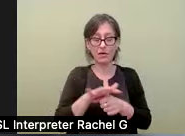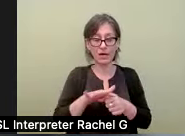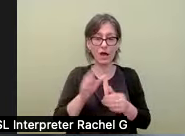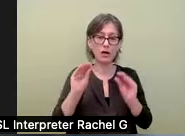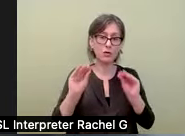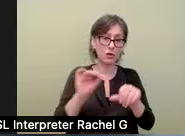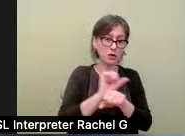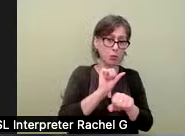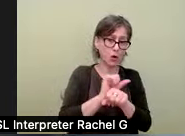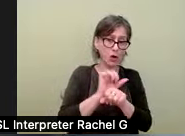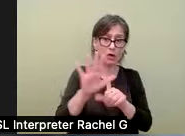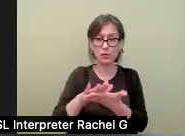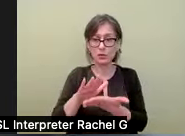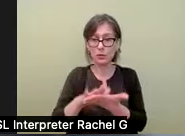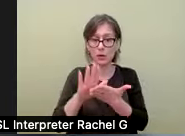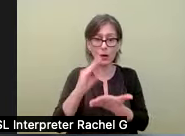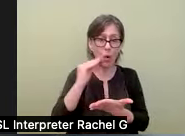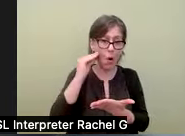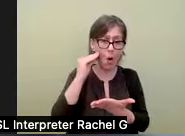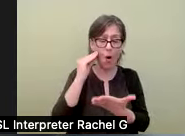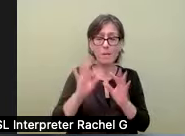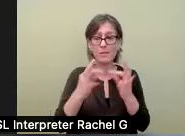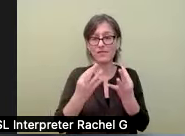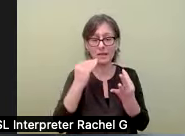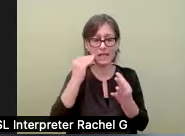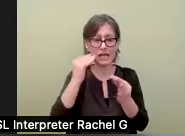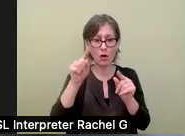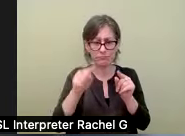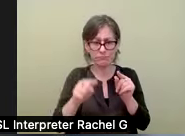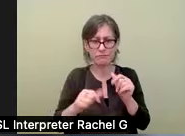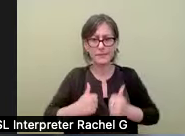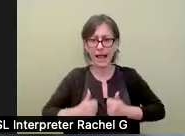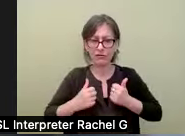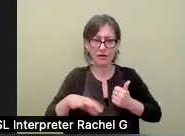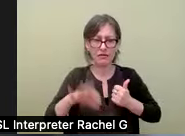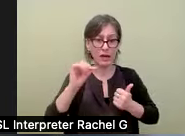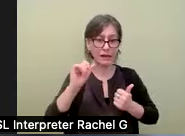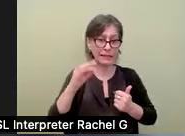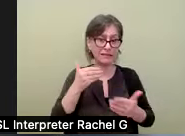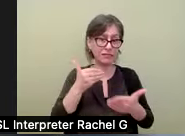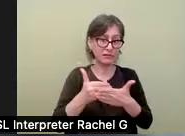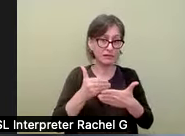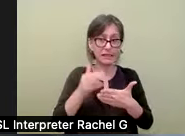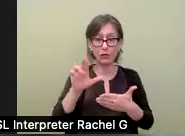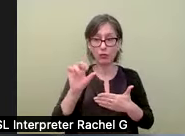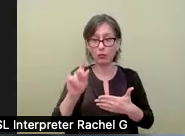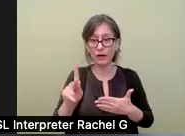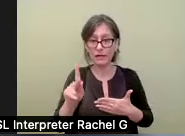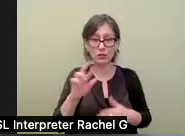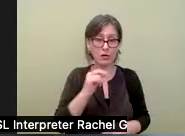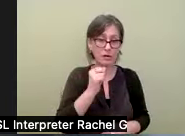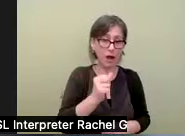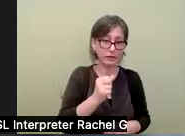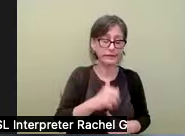school, your home, families' homes, and find out exactly what impacts you may face there. So